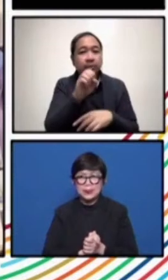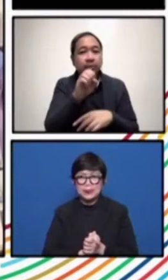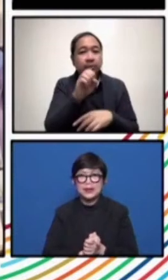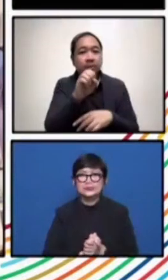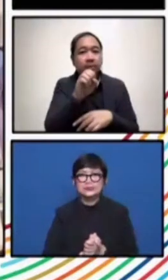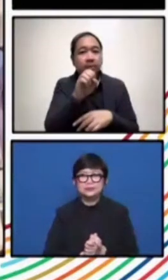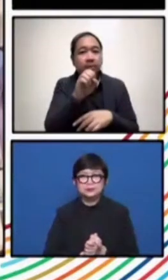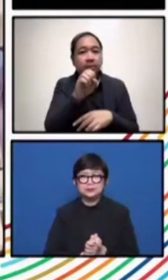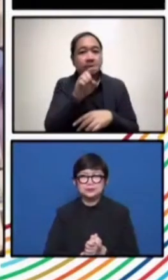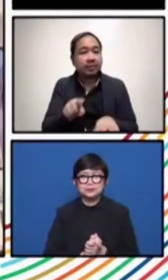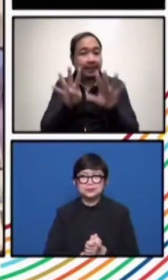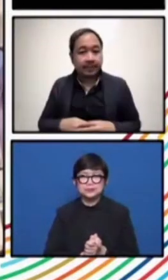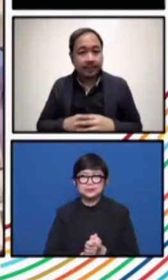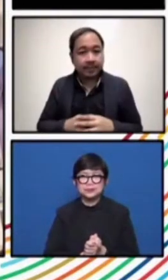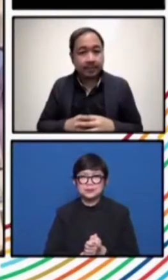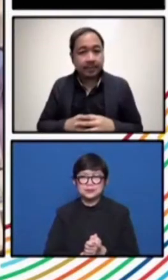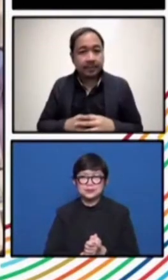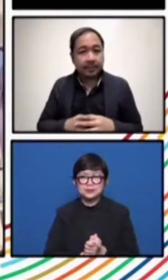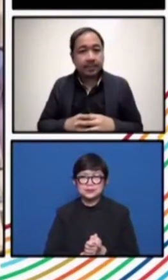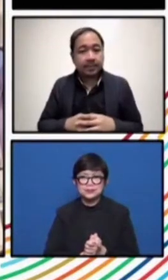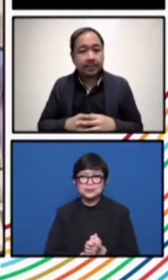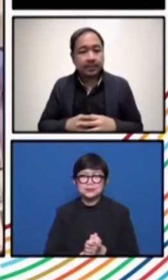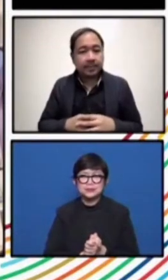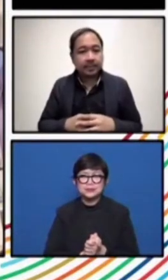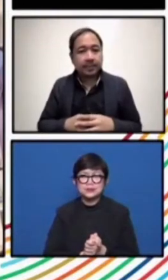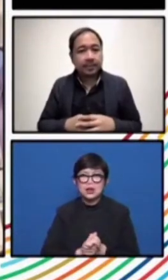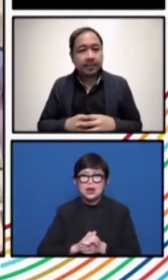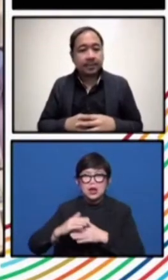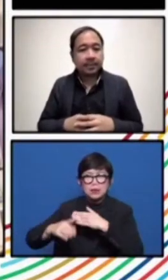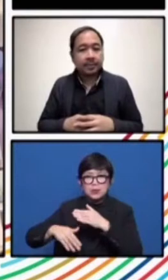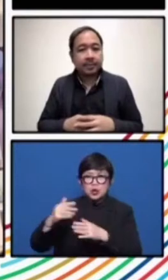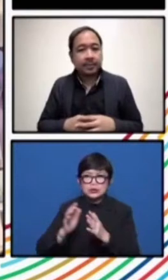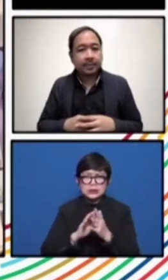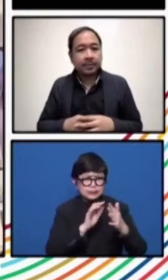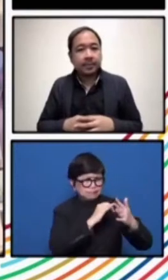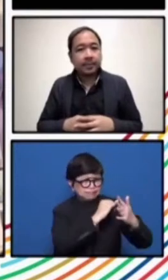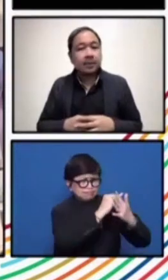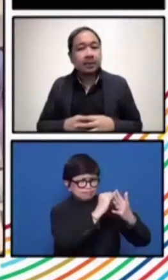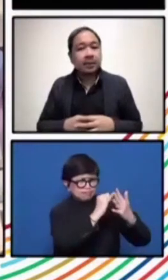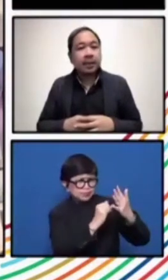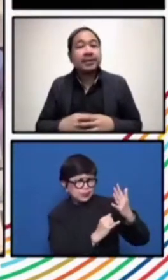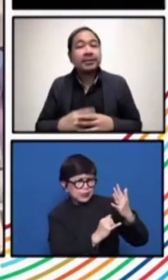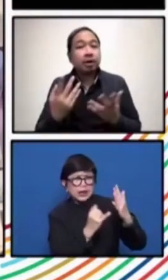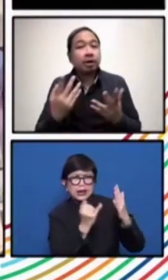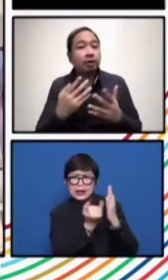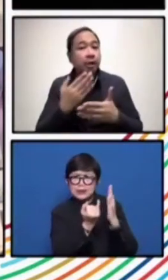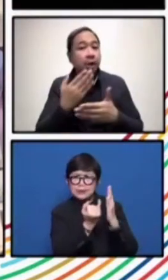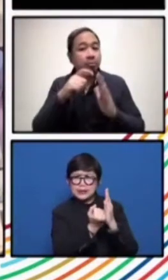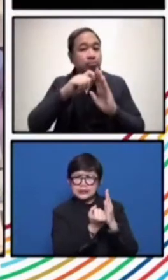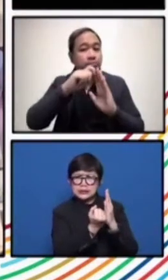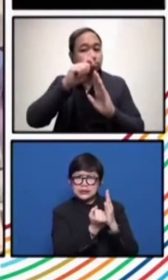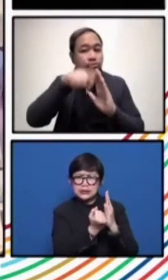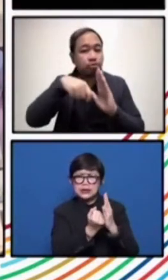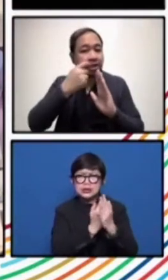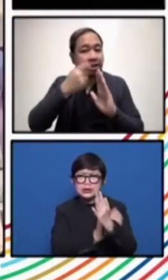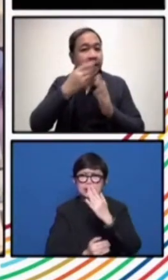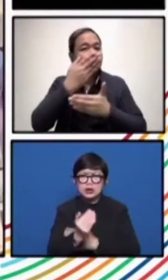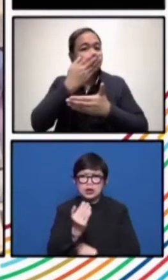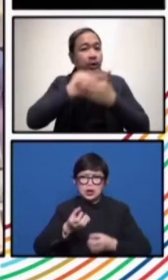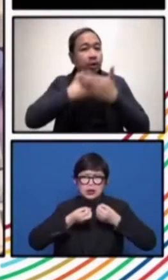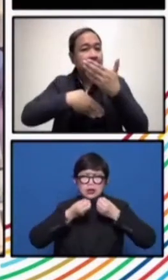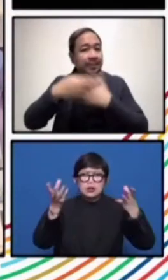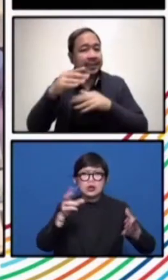in addition disability identification process has been held in 2020 and has now